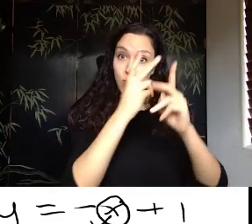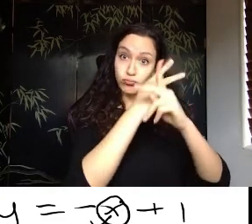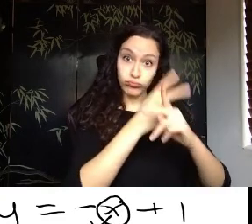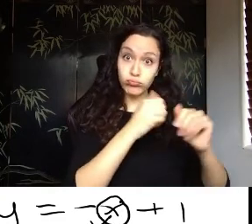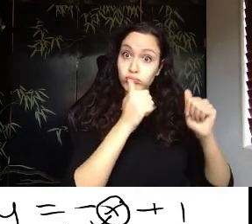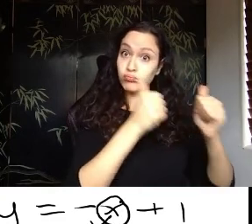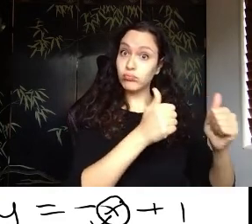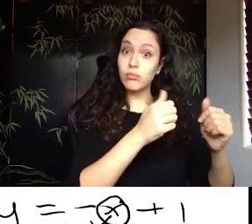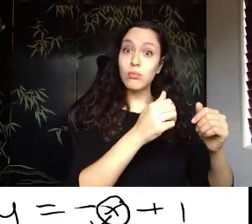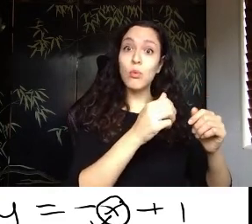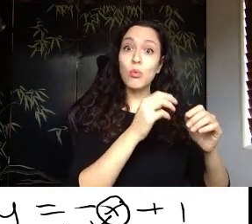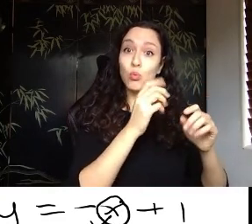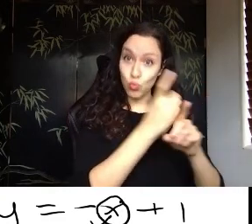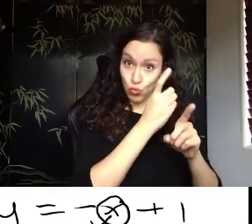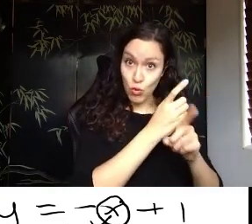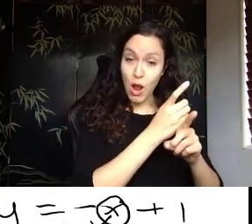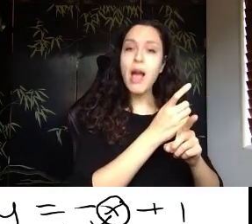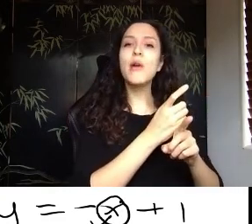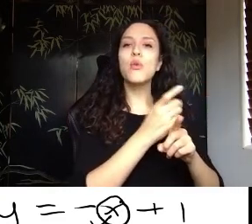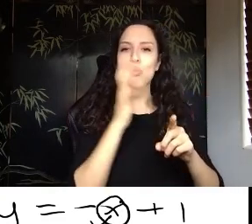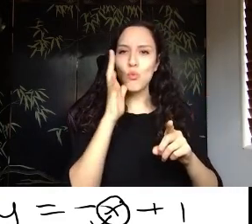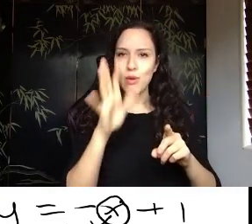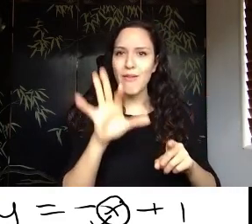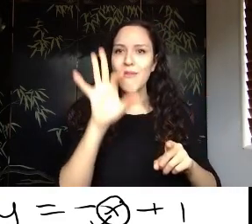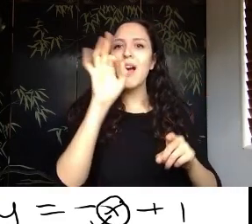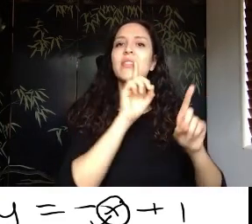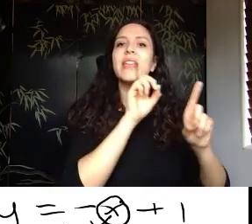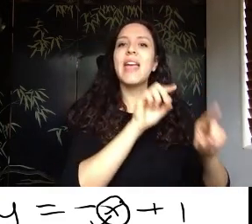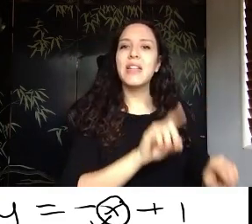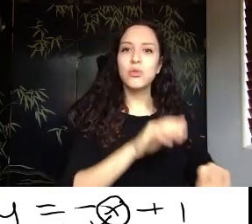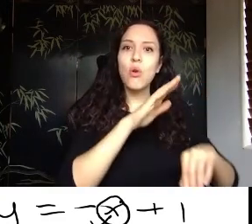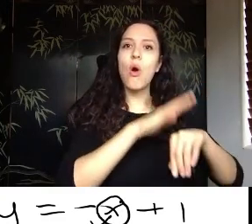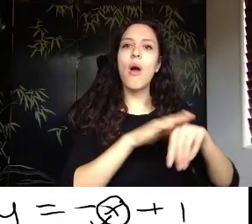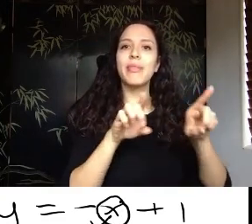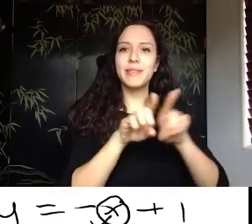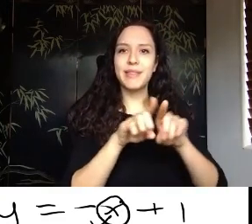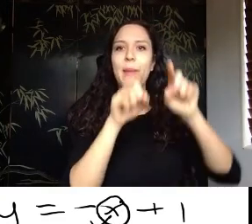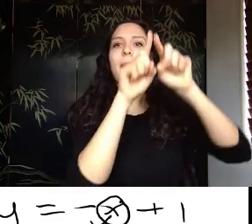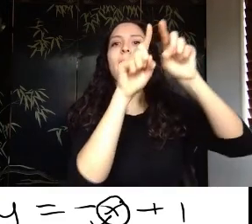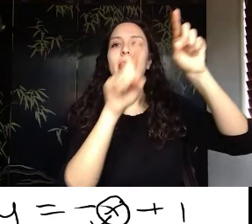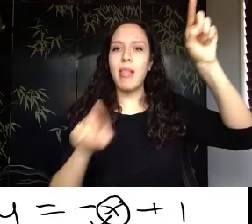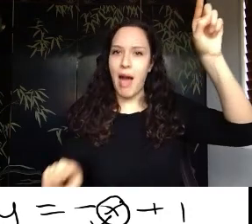using that linear equation right here. You're using the line